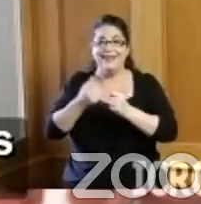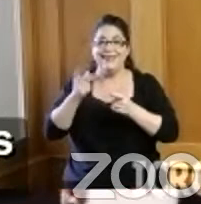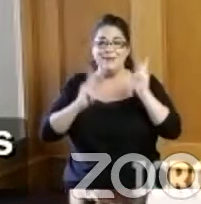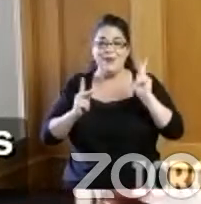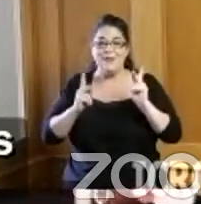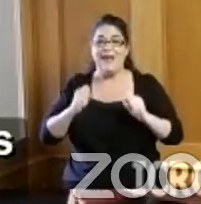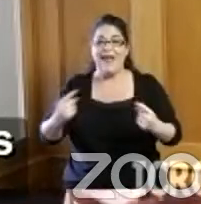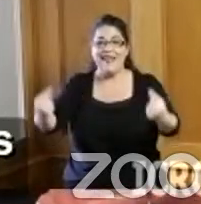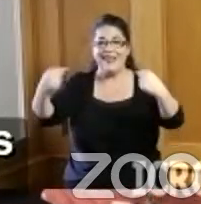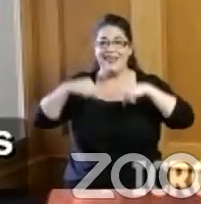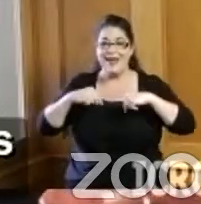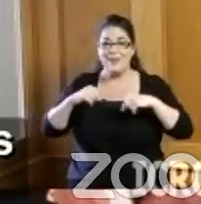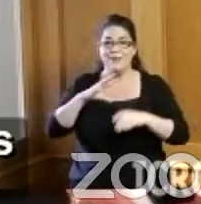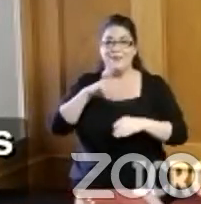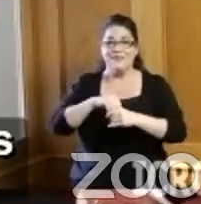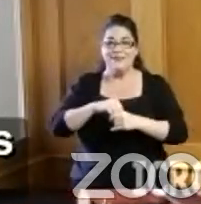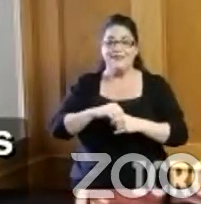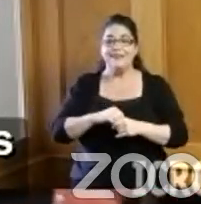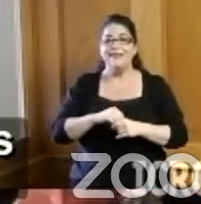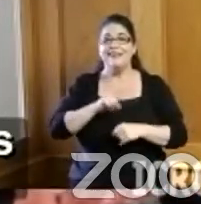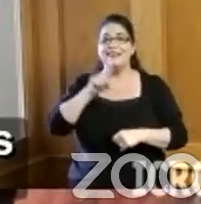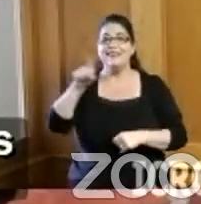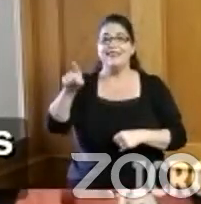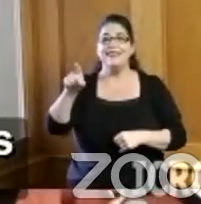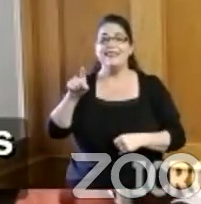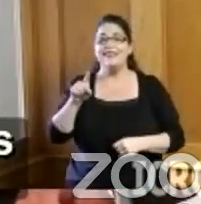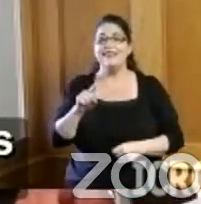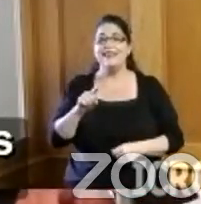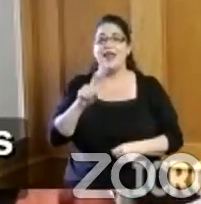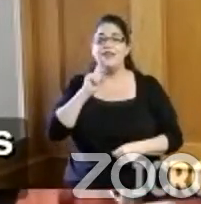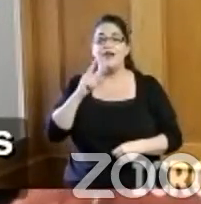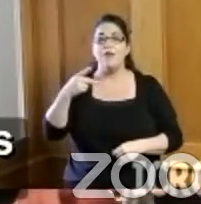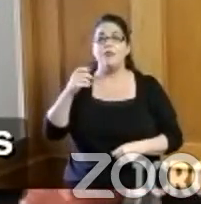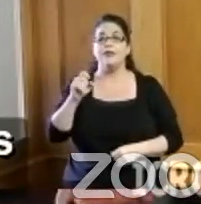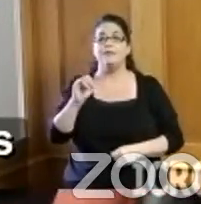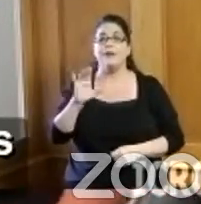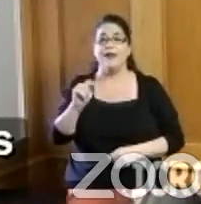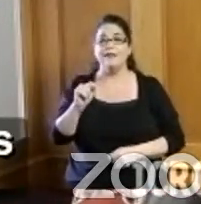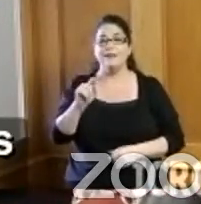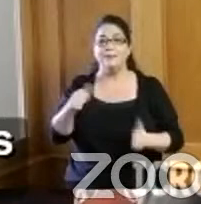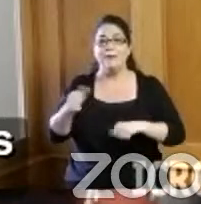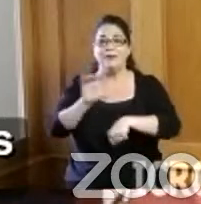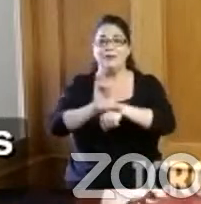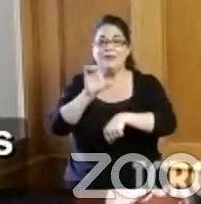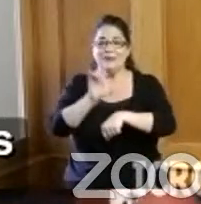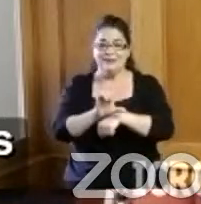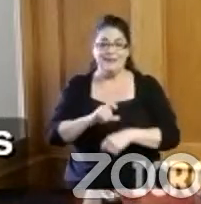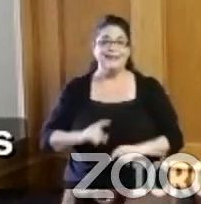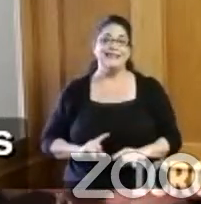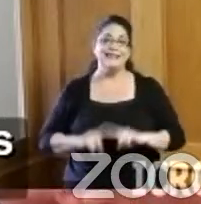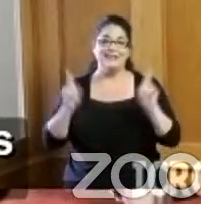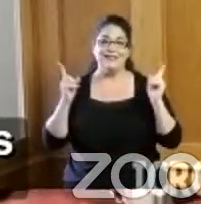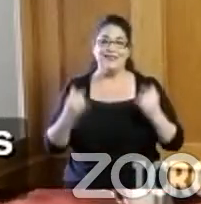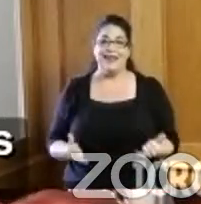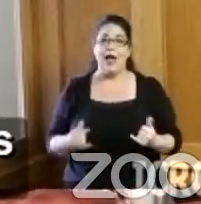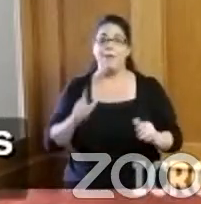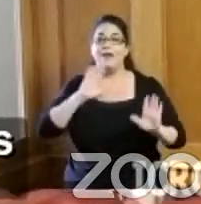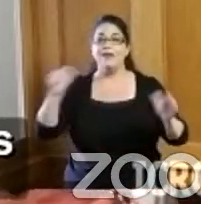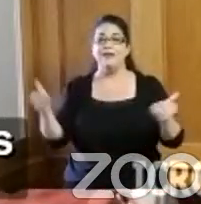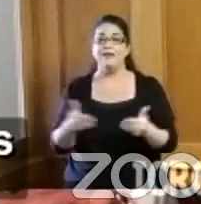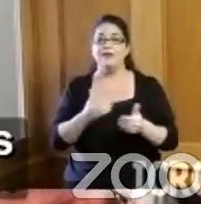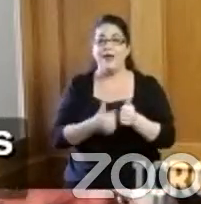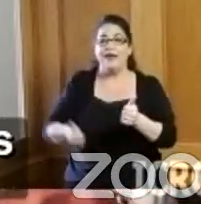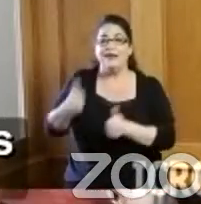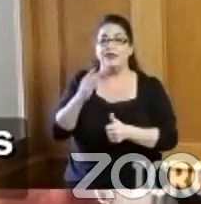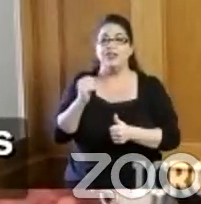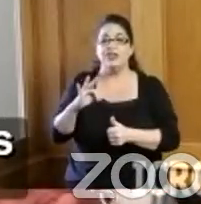could participate out at New Prospect Baptist Church. But I want to take the time to also introduce my chief of staff. I didn't get to